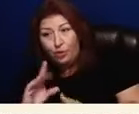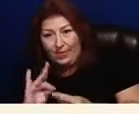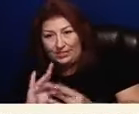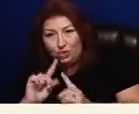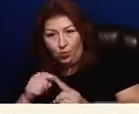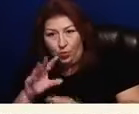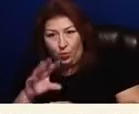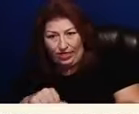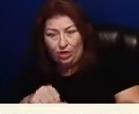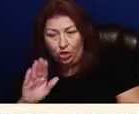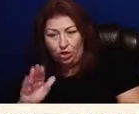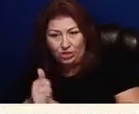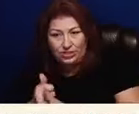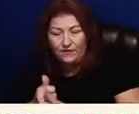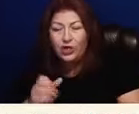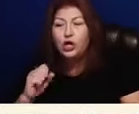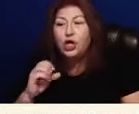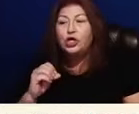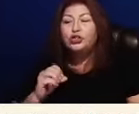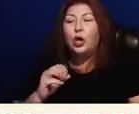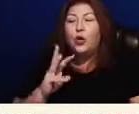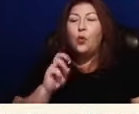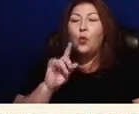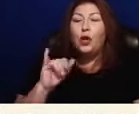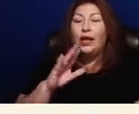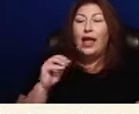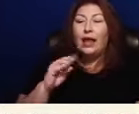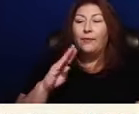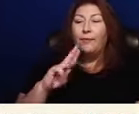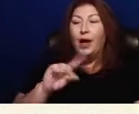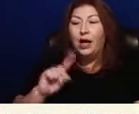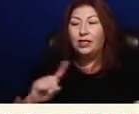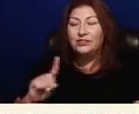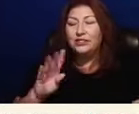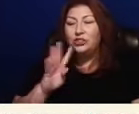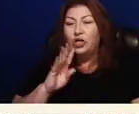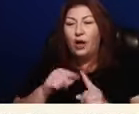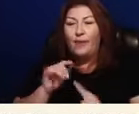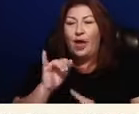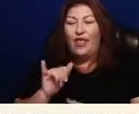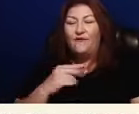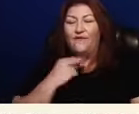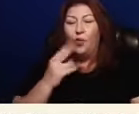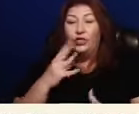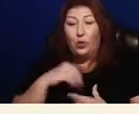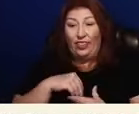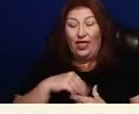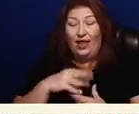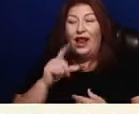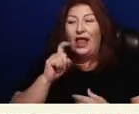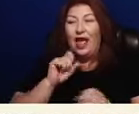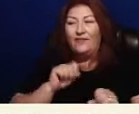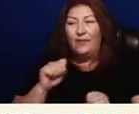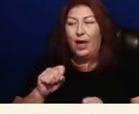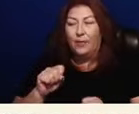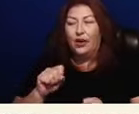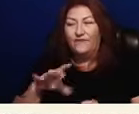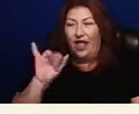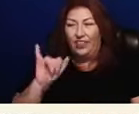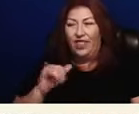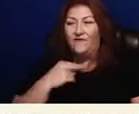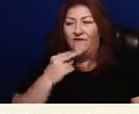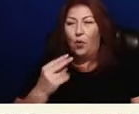right? So Woody and Buzz in the movie talk a lot about that voice within. And we've got to be able to find that voice within that